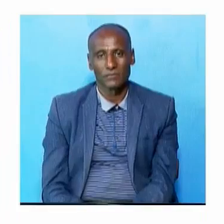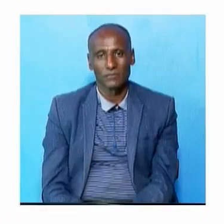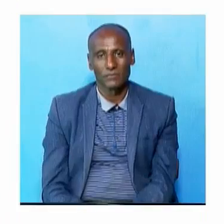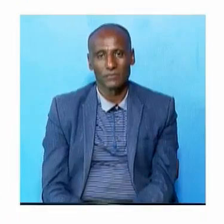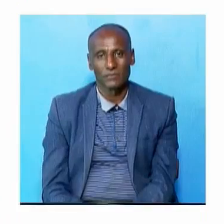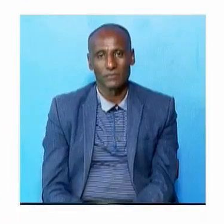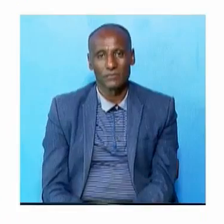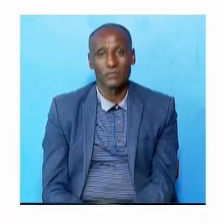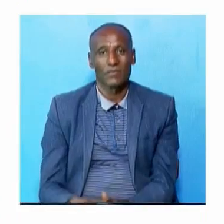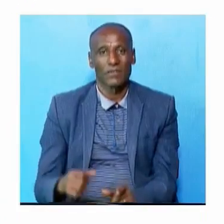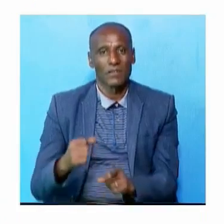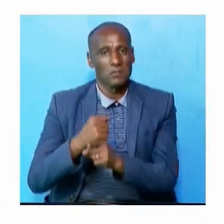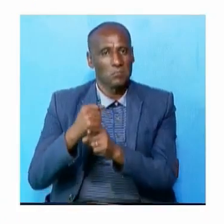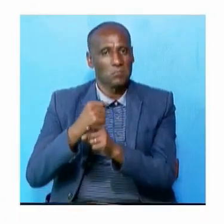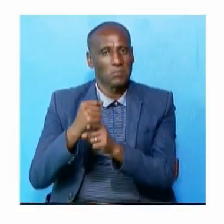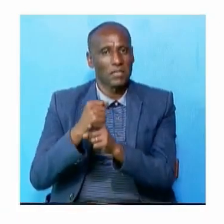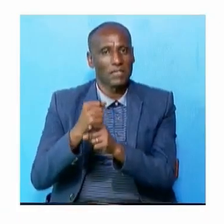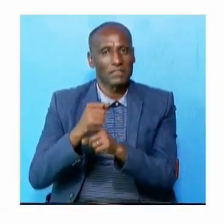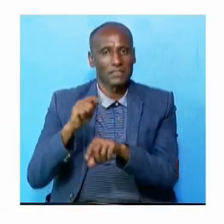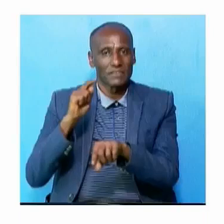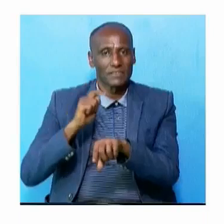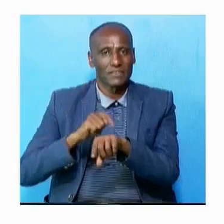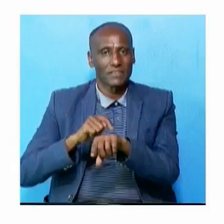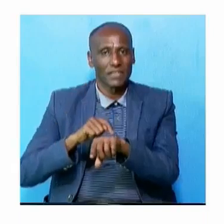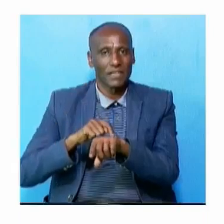Practice time.